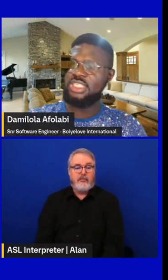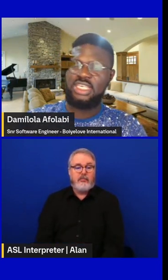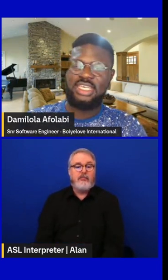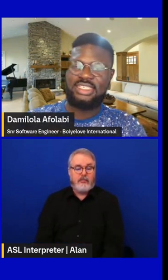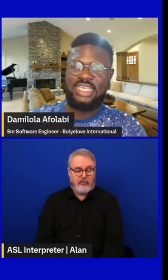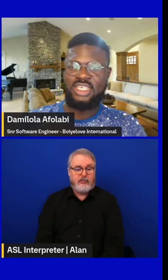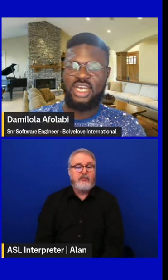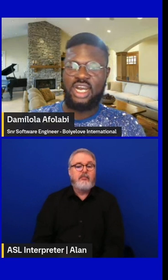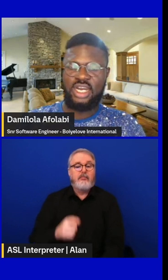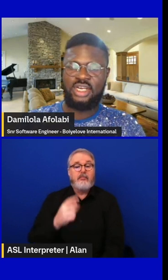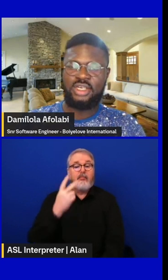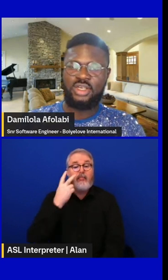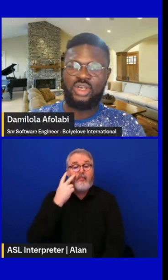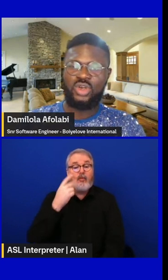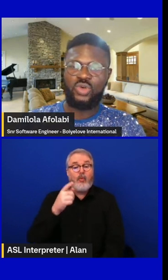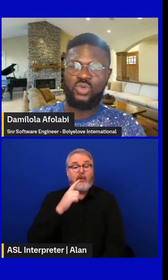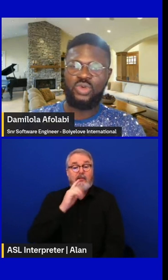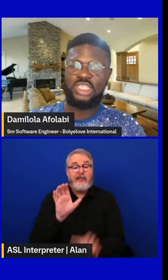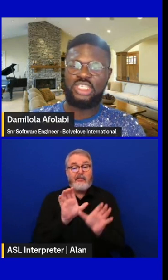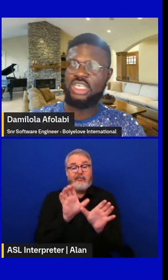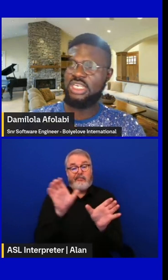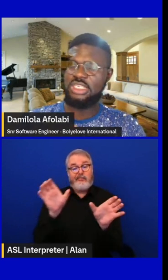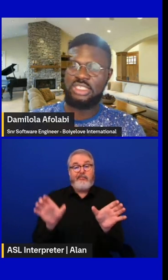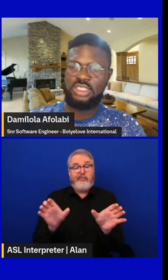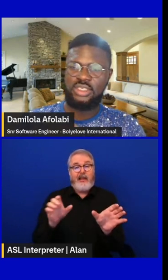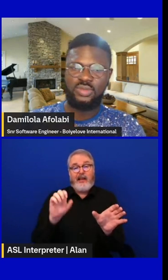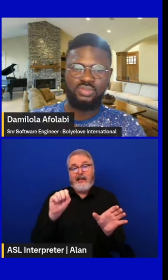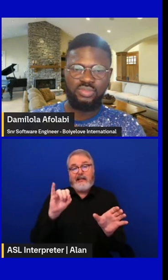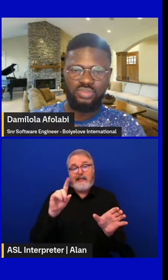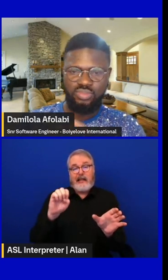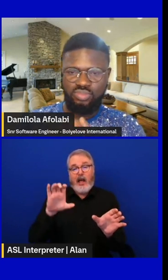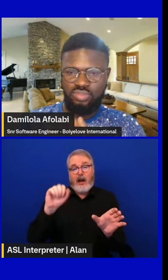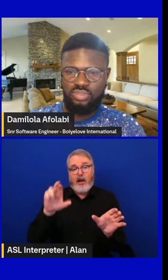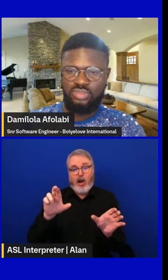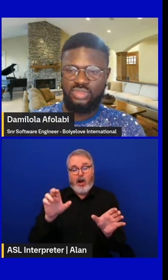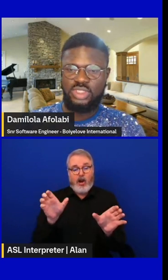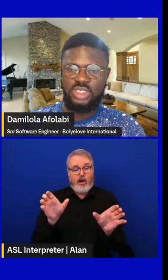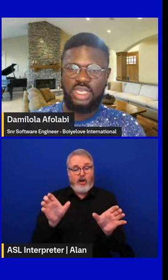And you see a sidecar, which is